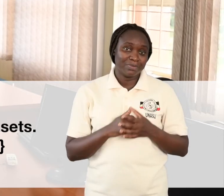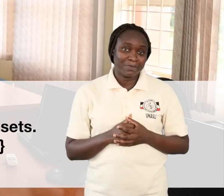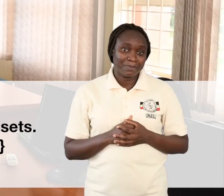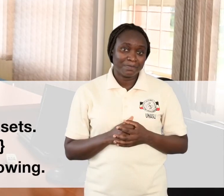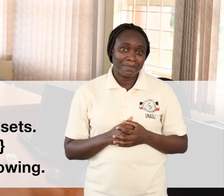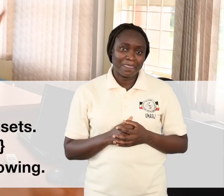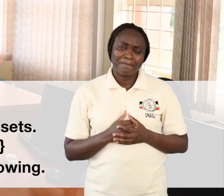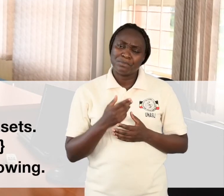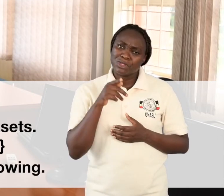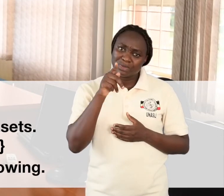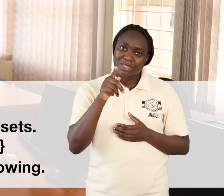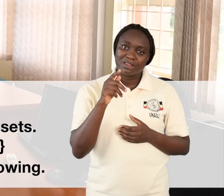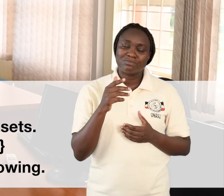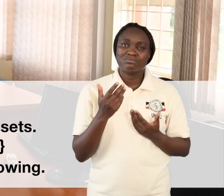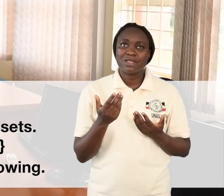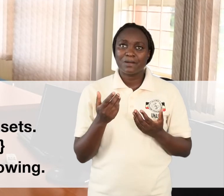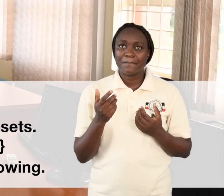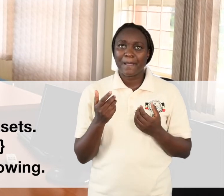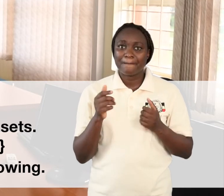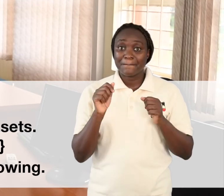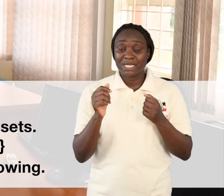to draw